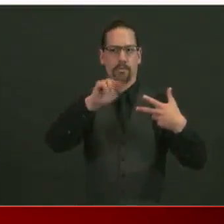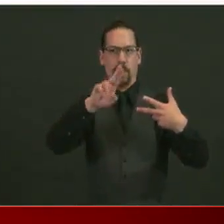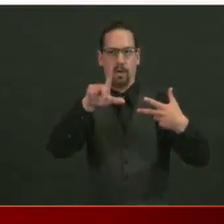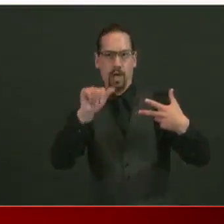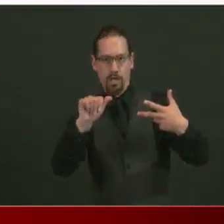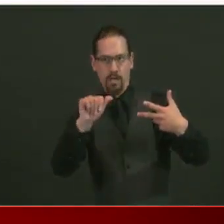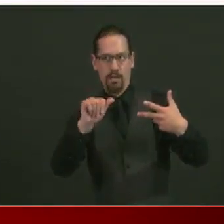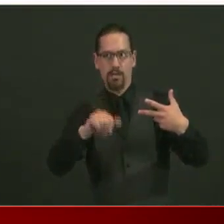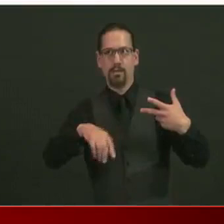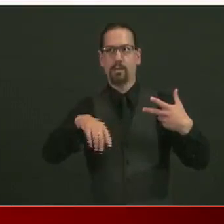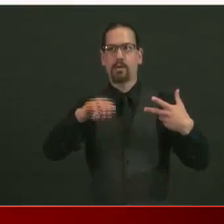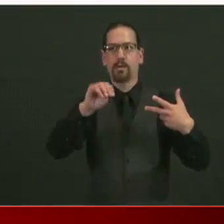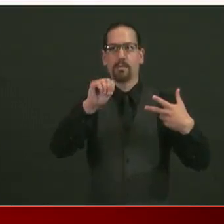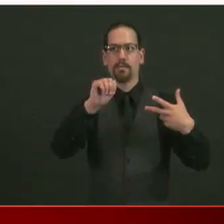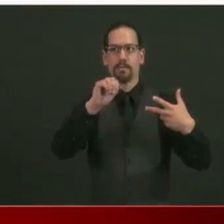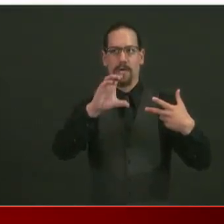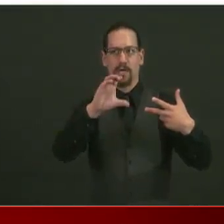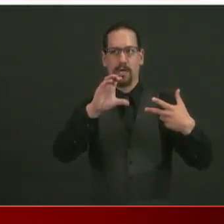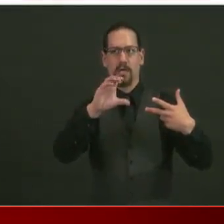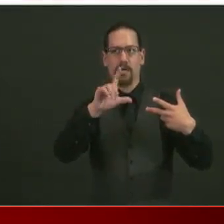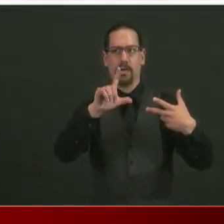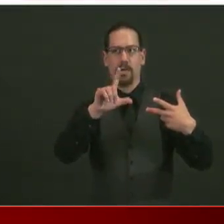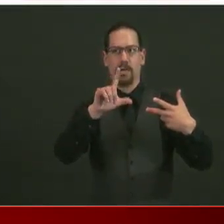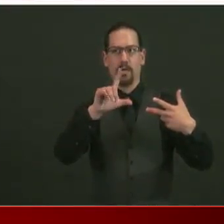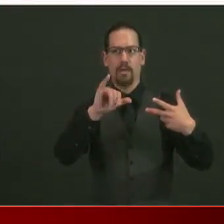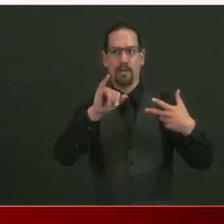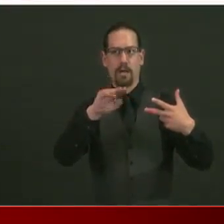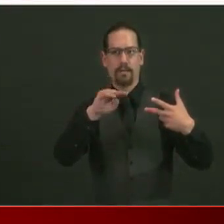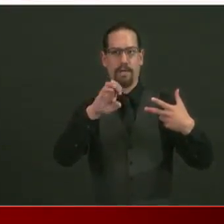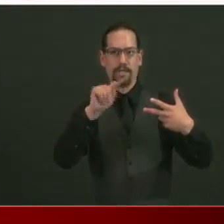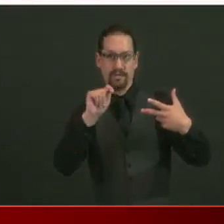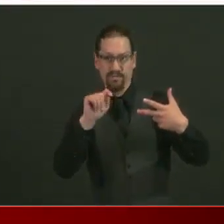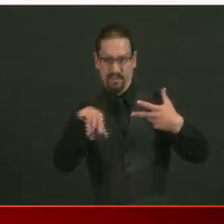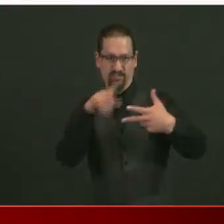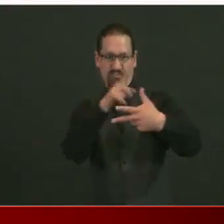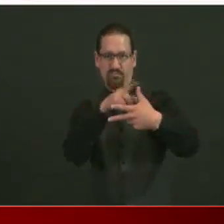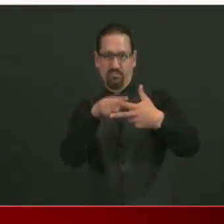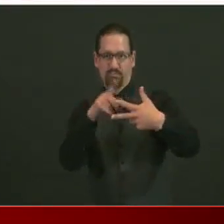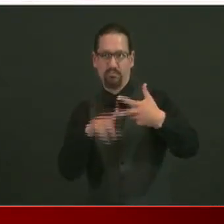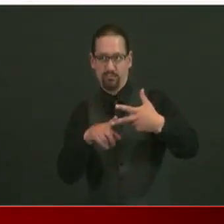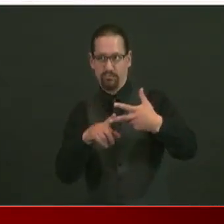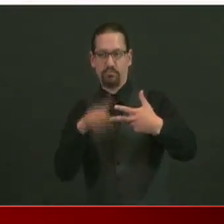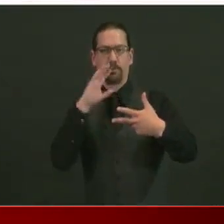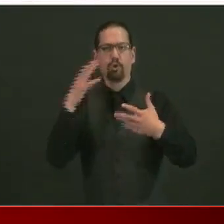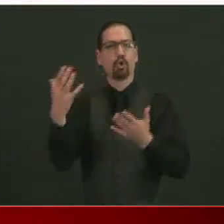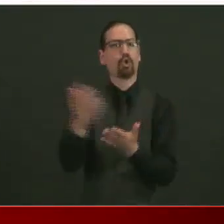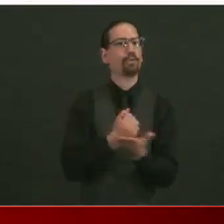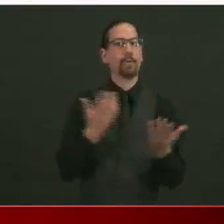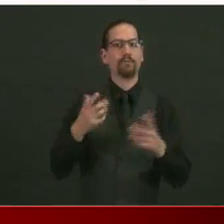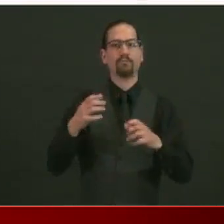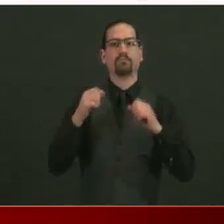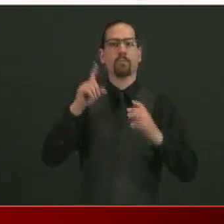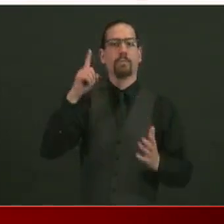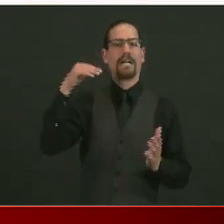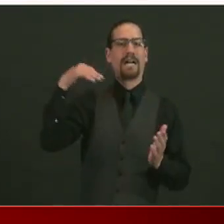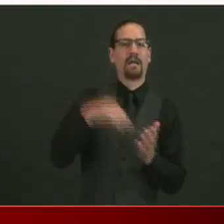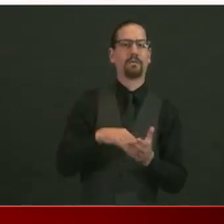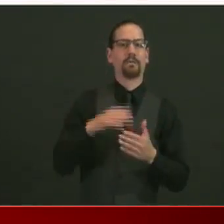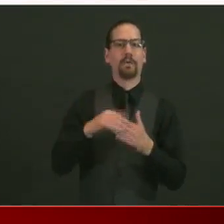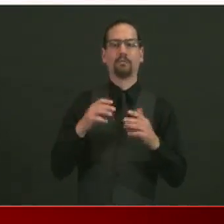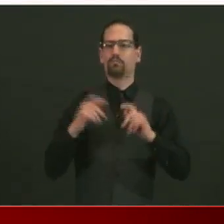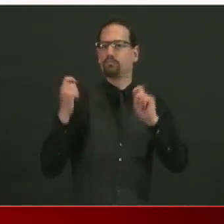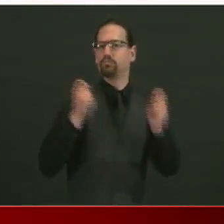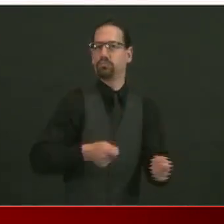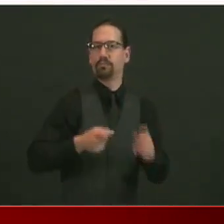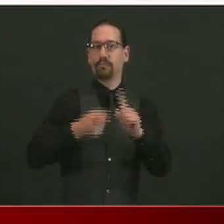School. $1,000 come in handy. You can use it anywhere you want during distance learning or when you go back to your classroom.